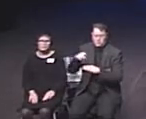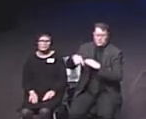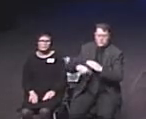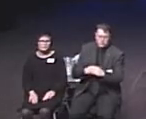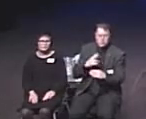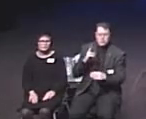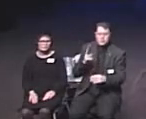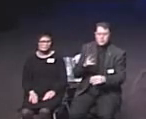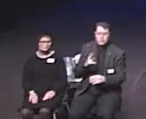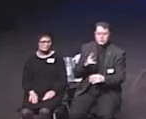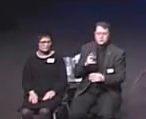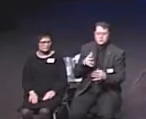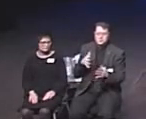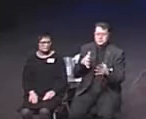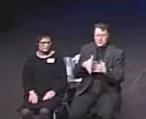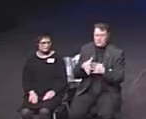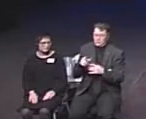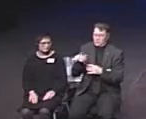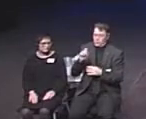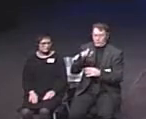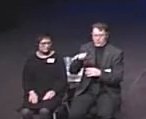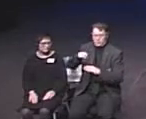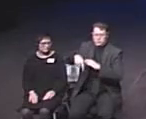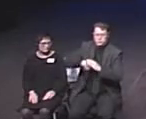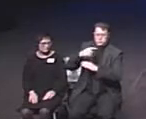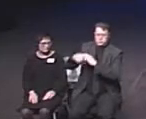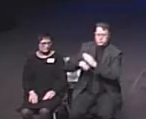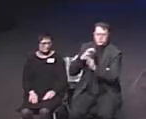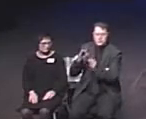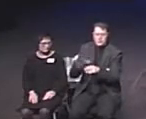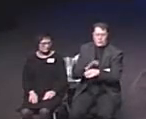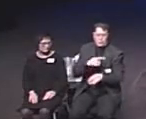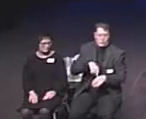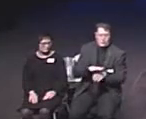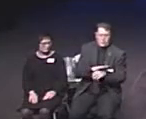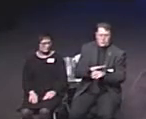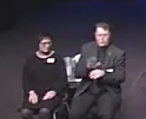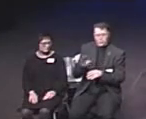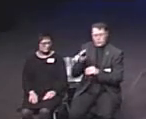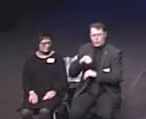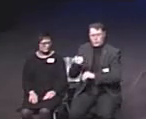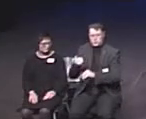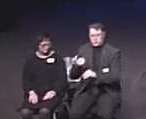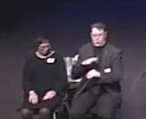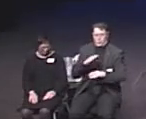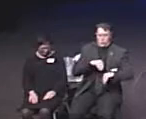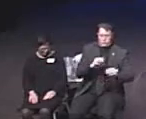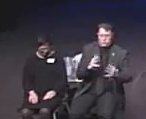be obvious for them how they can use us for their education.